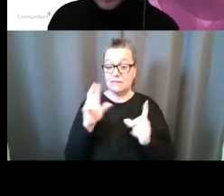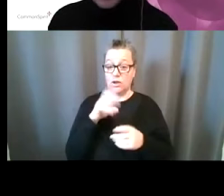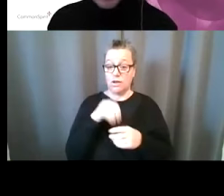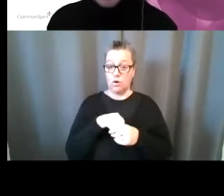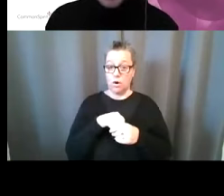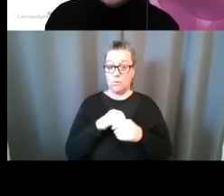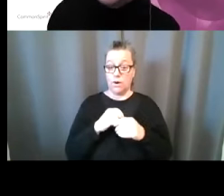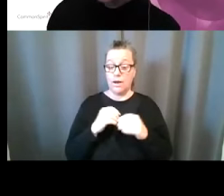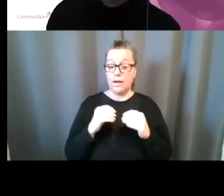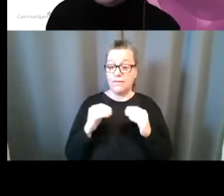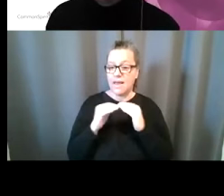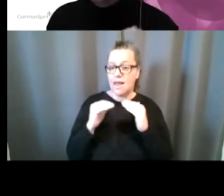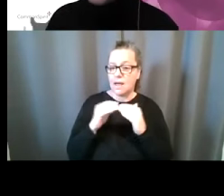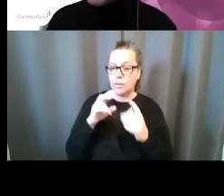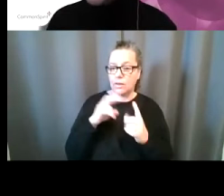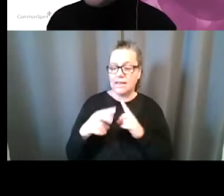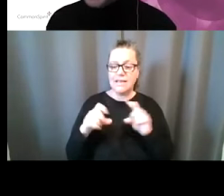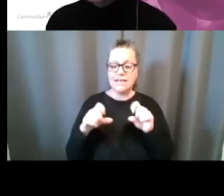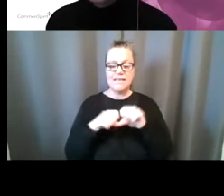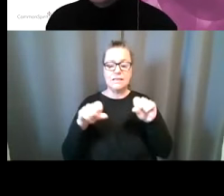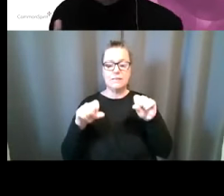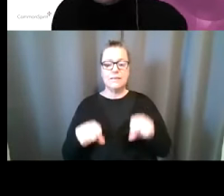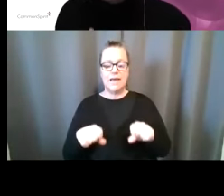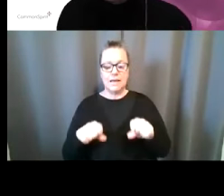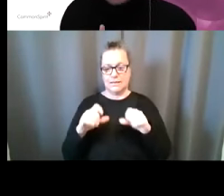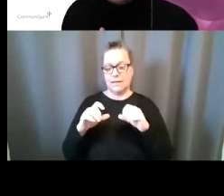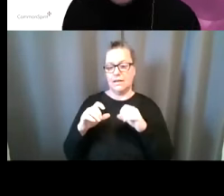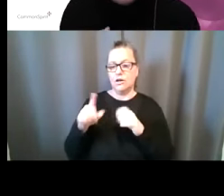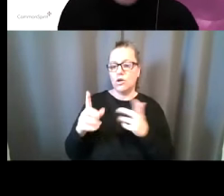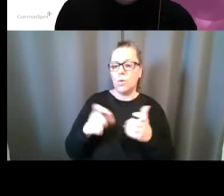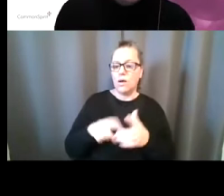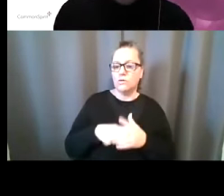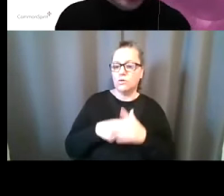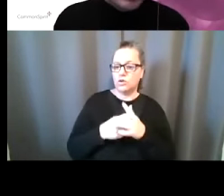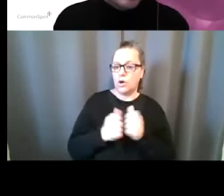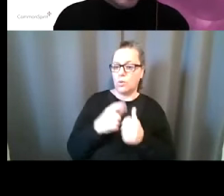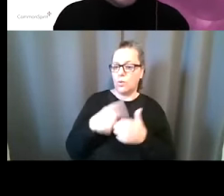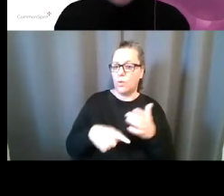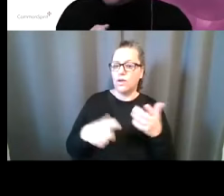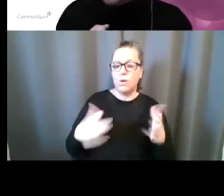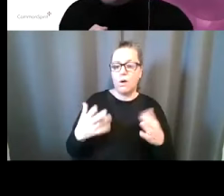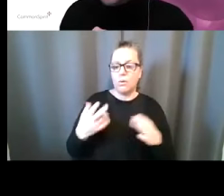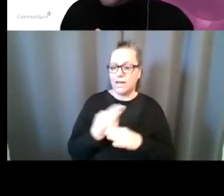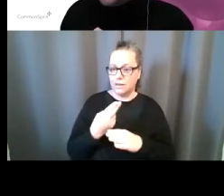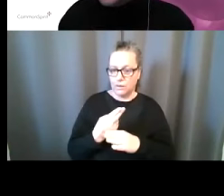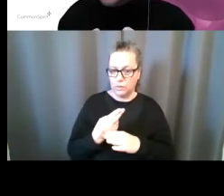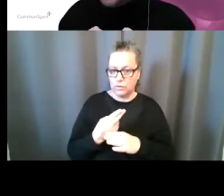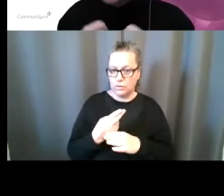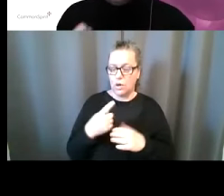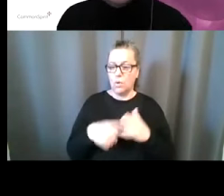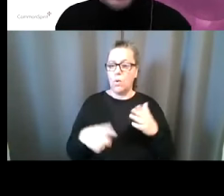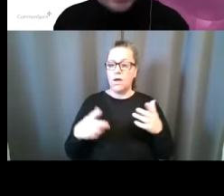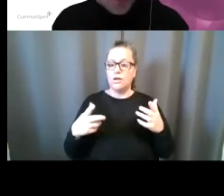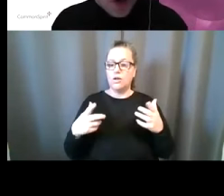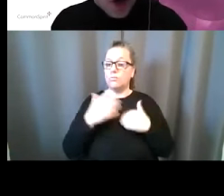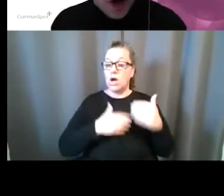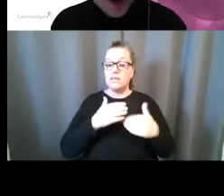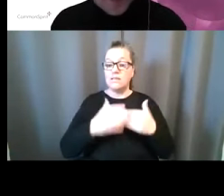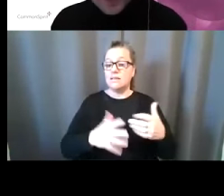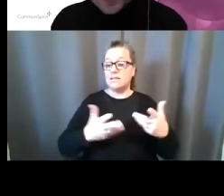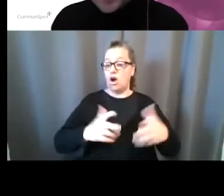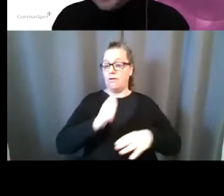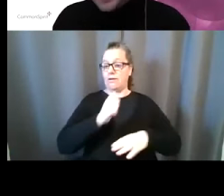an equity lens, systematizing an equity lens, you want to start with what you already use, what your processes already